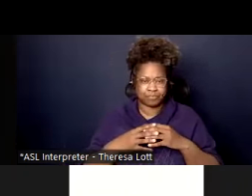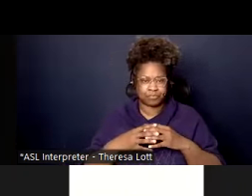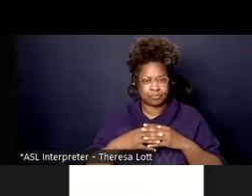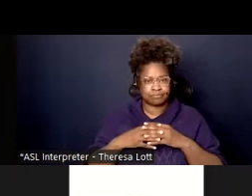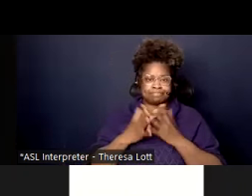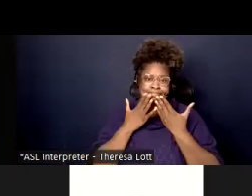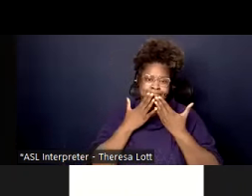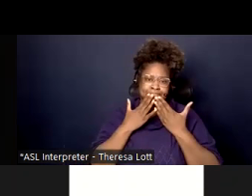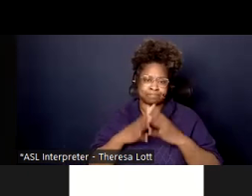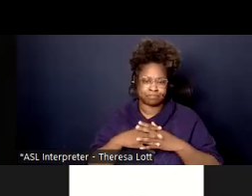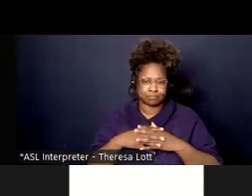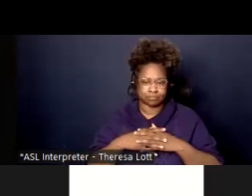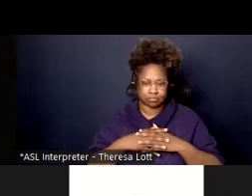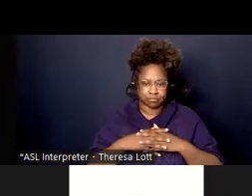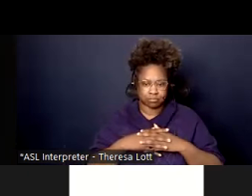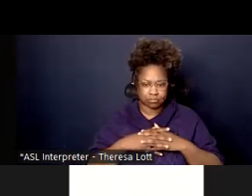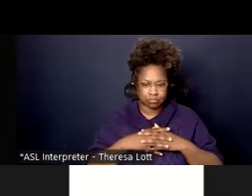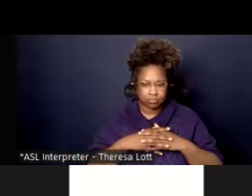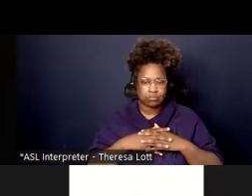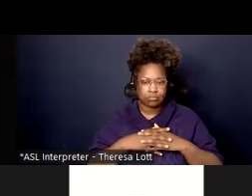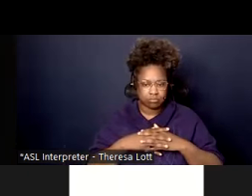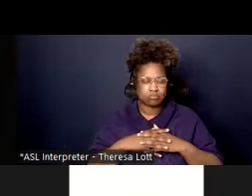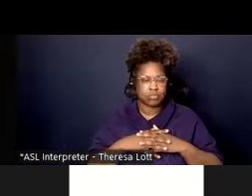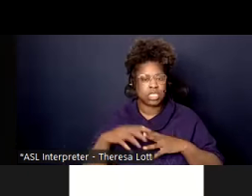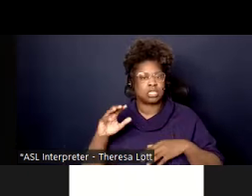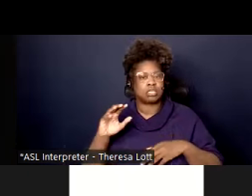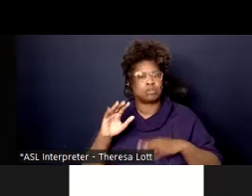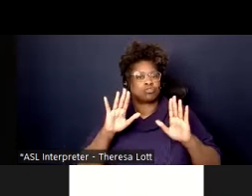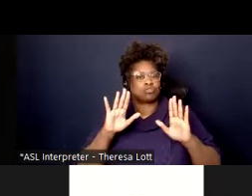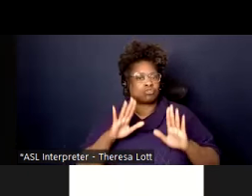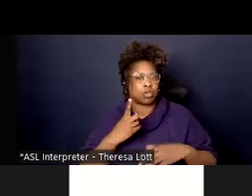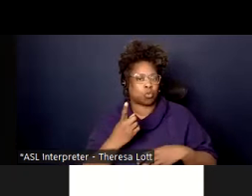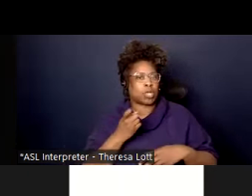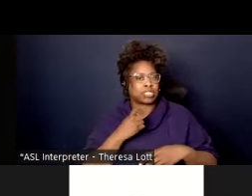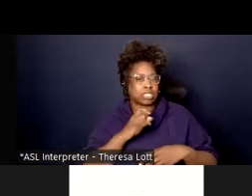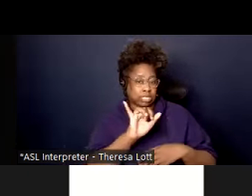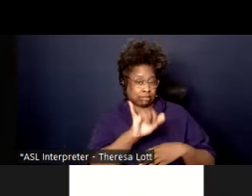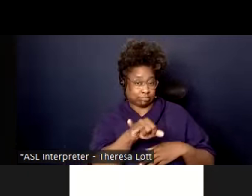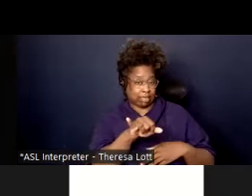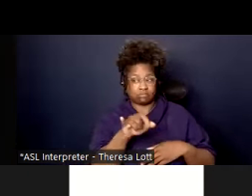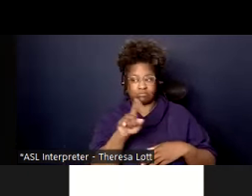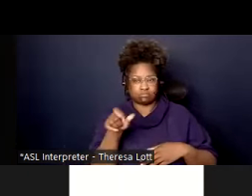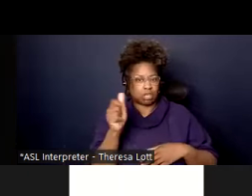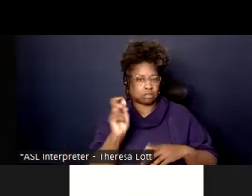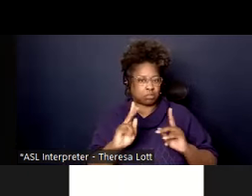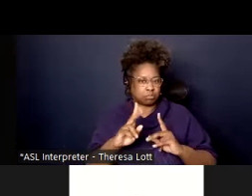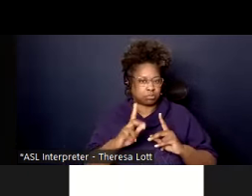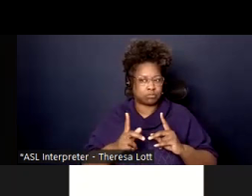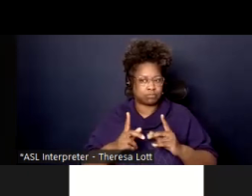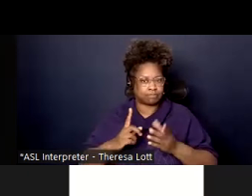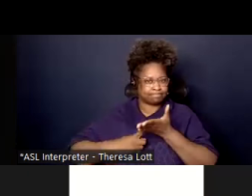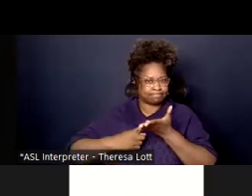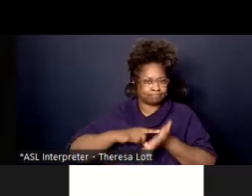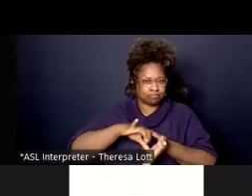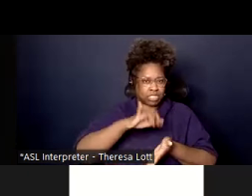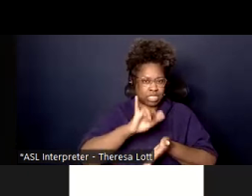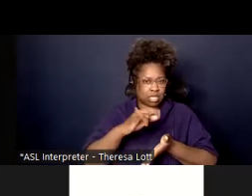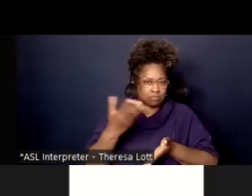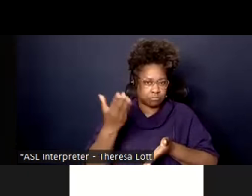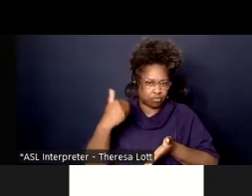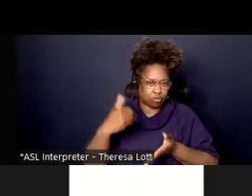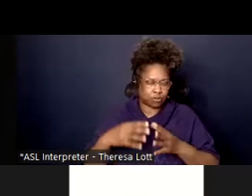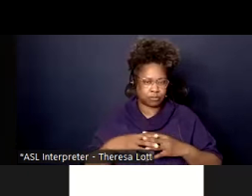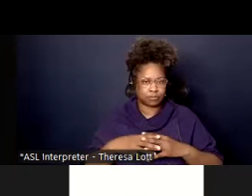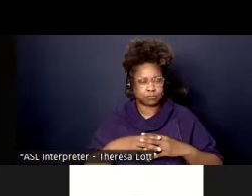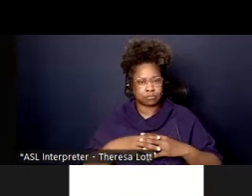Thank you. Yeah, no, great question. And it is something that has come up in some of our community sessions previously. I